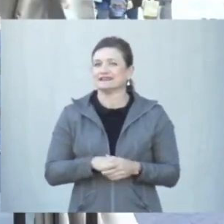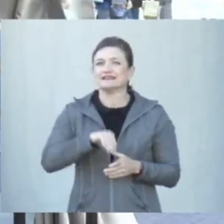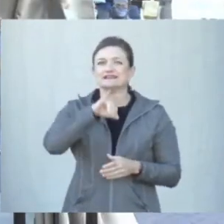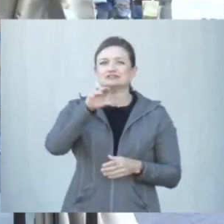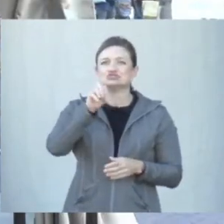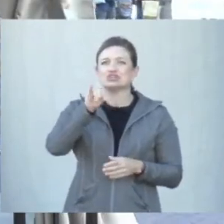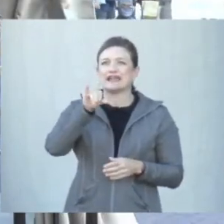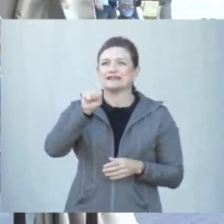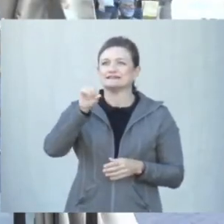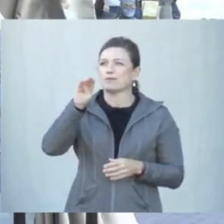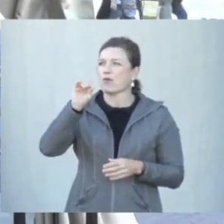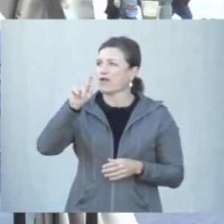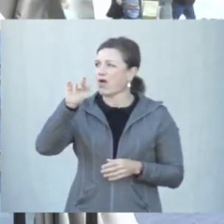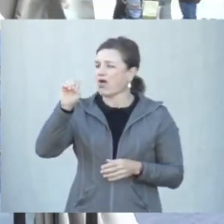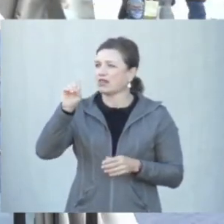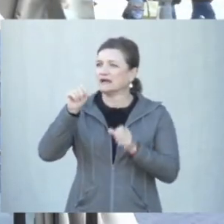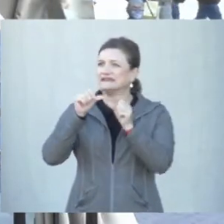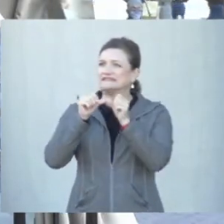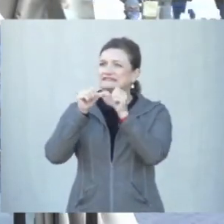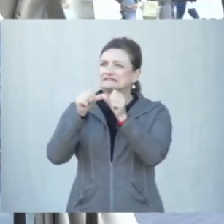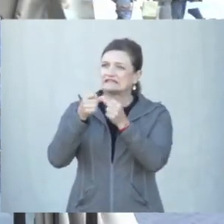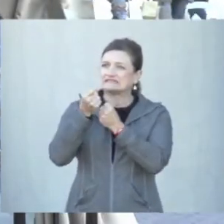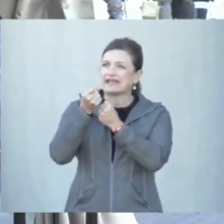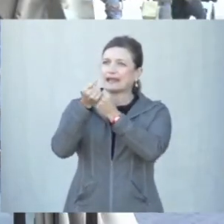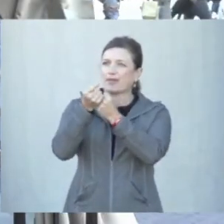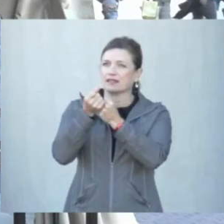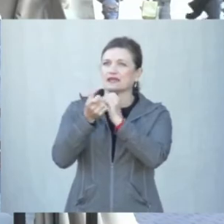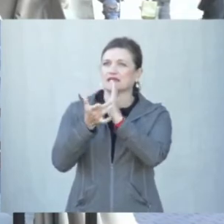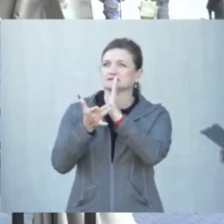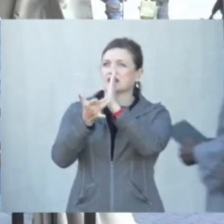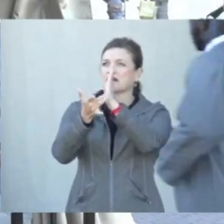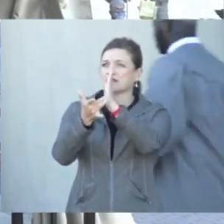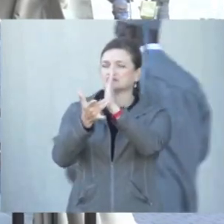James Hoyle, Sustainability Technologies.